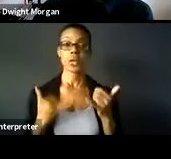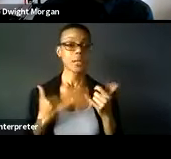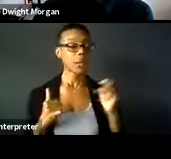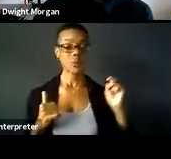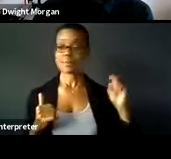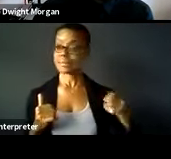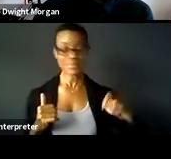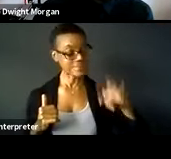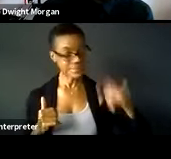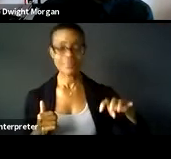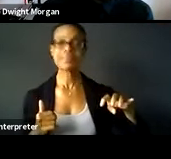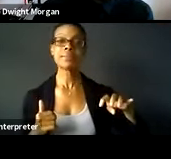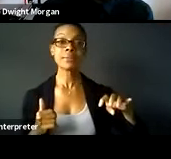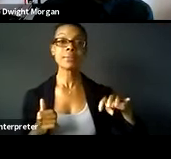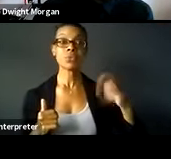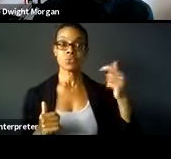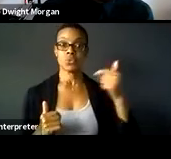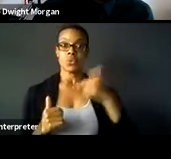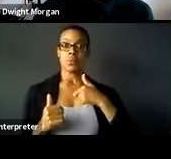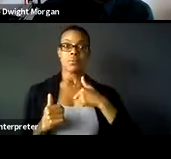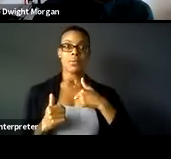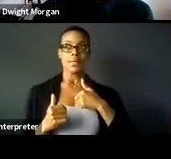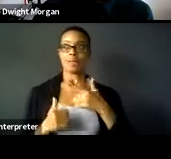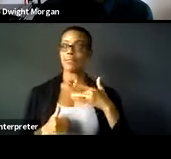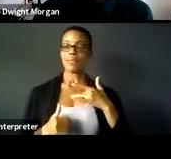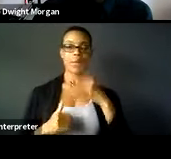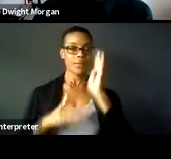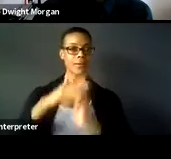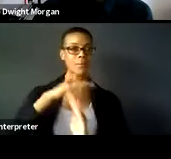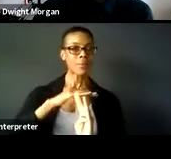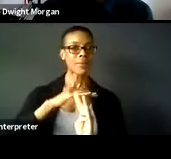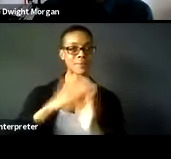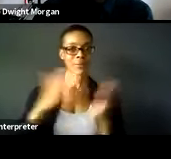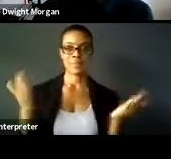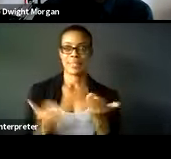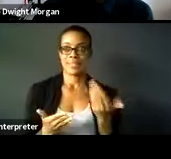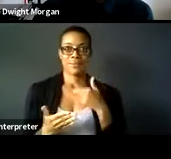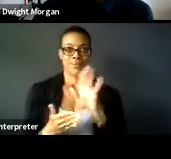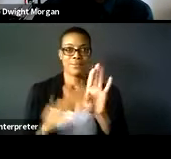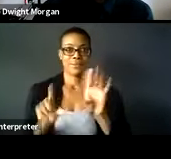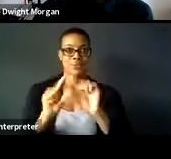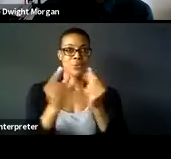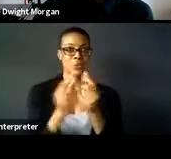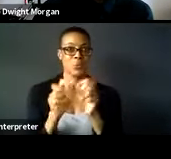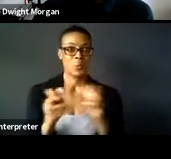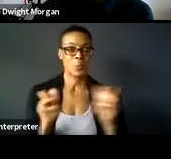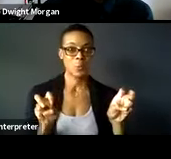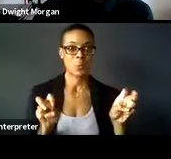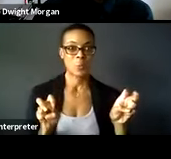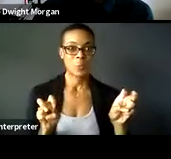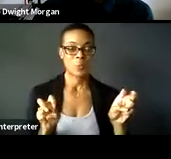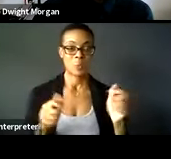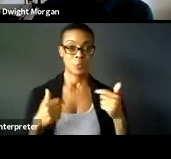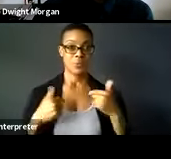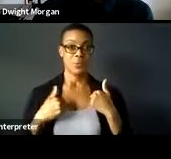me, it's humbling to be in this group, because someone who have